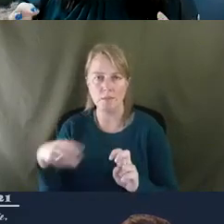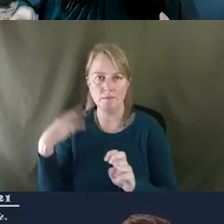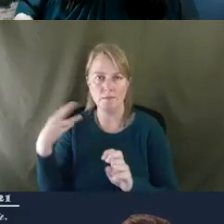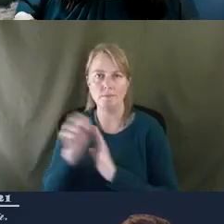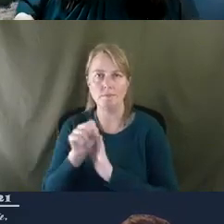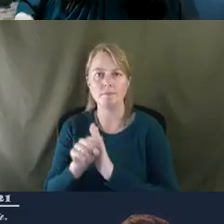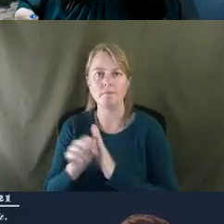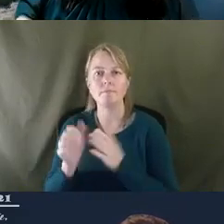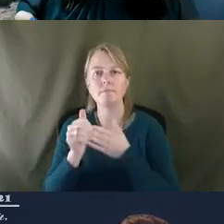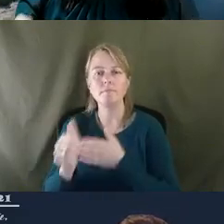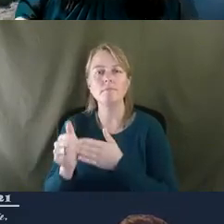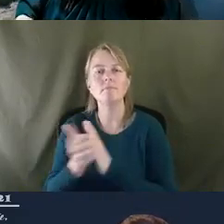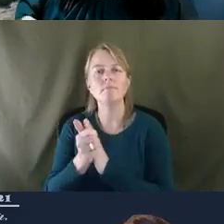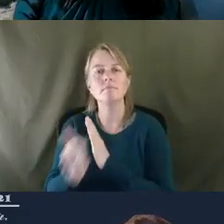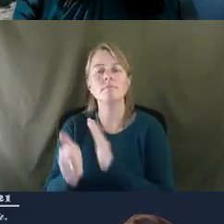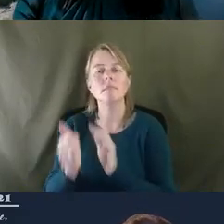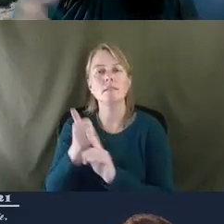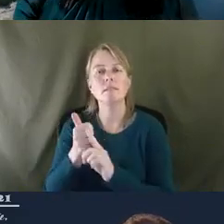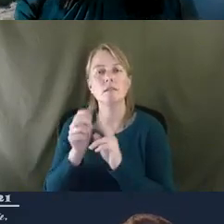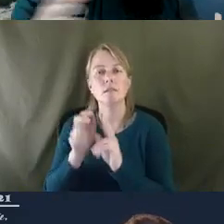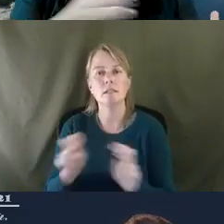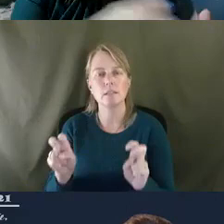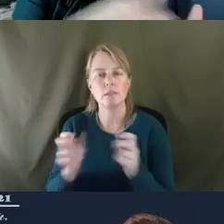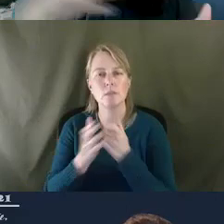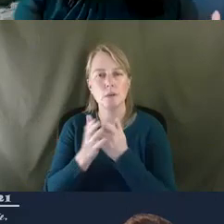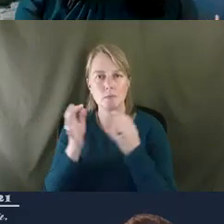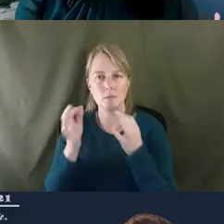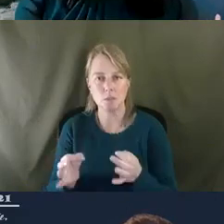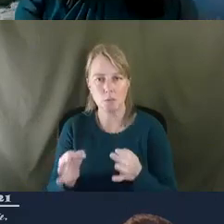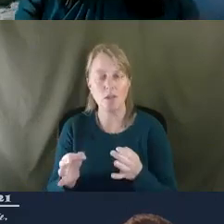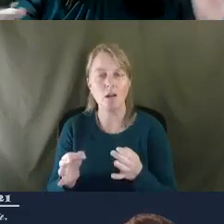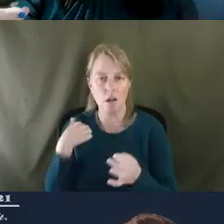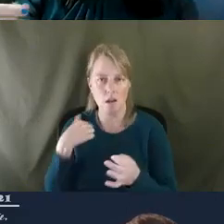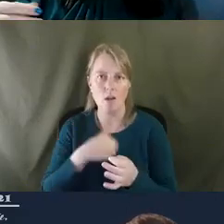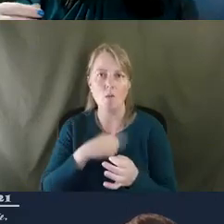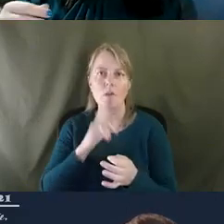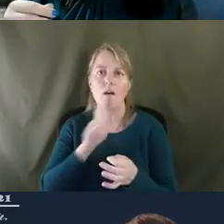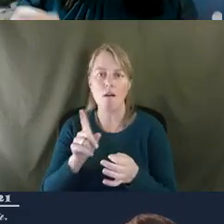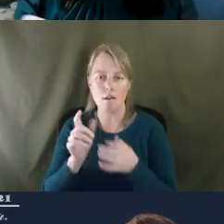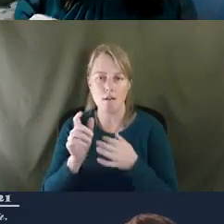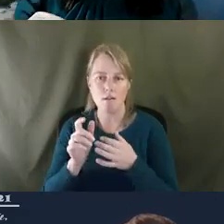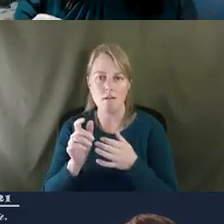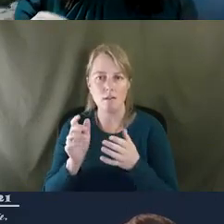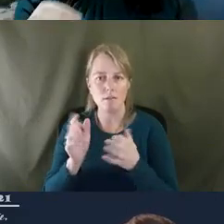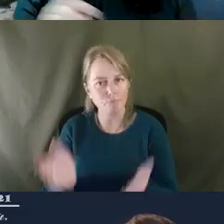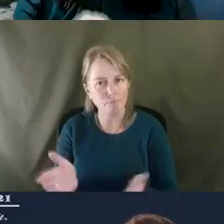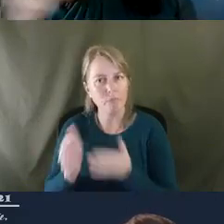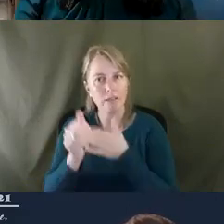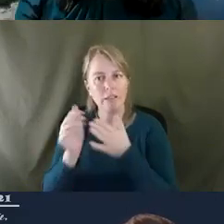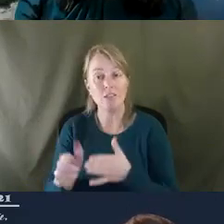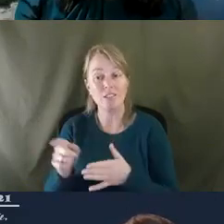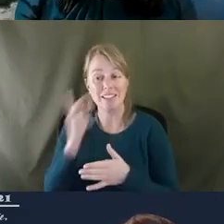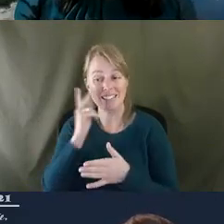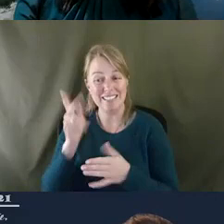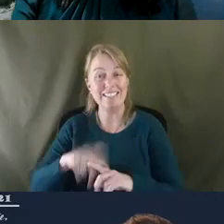Leadership Competency Self-Assessment to determine that we are growing leaders. They're seeing a difference in the way they